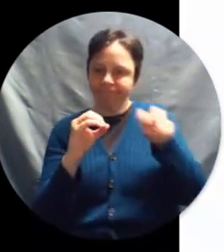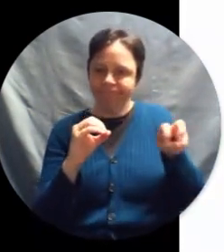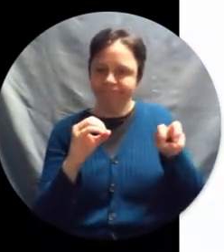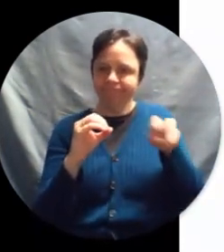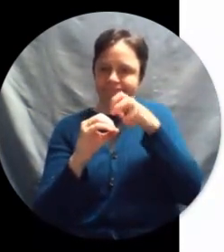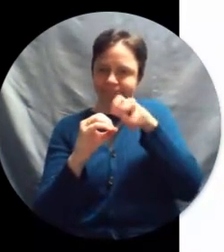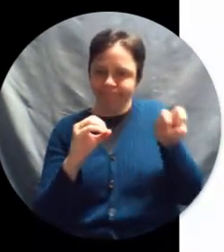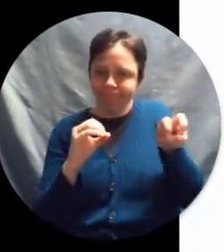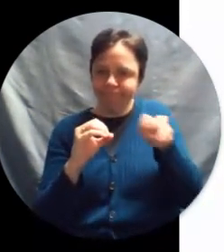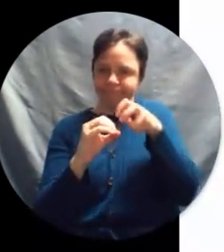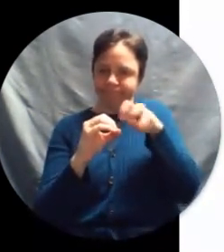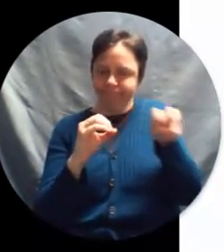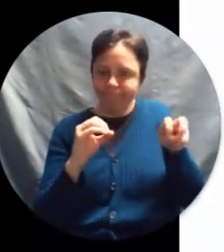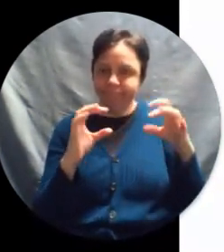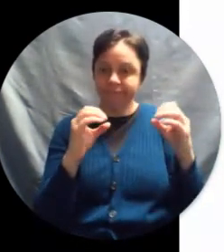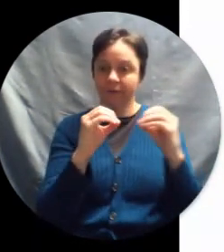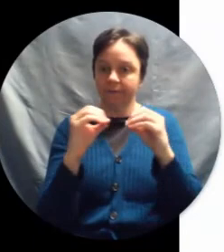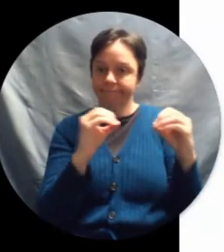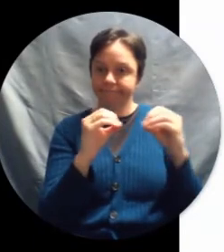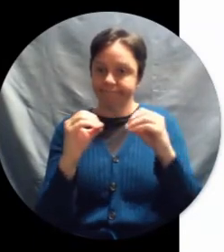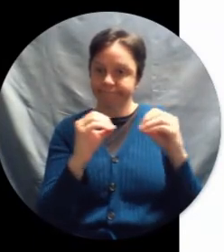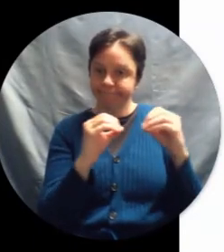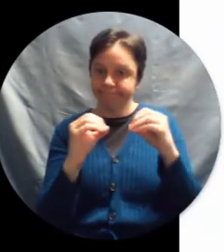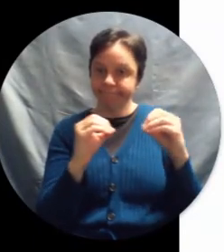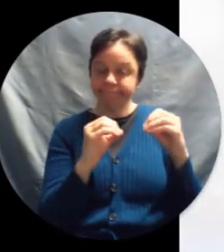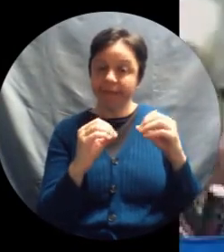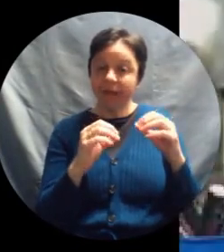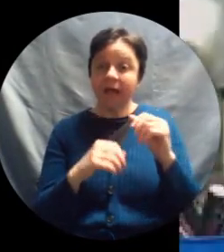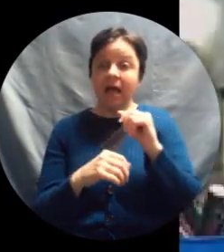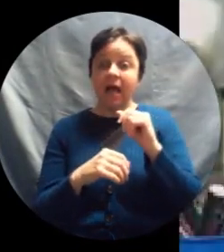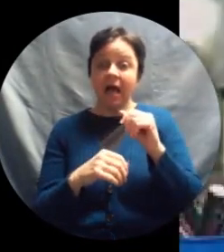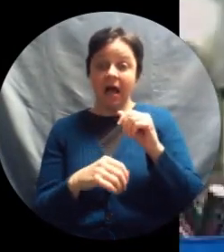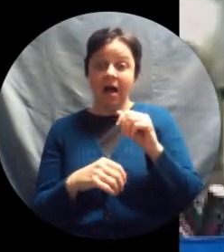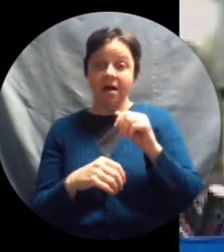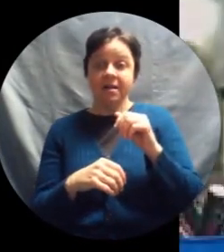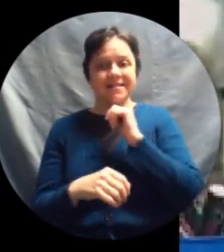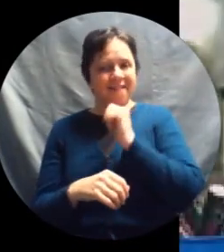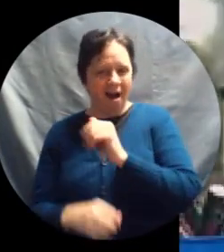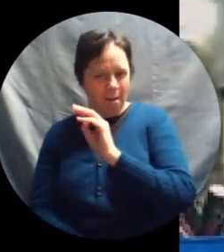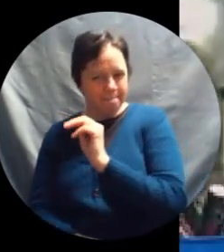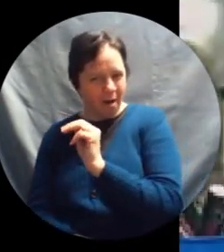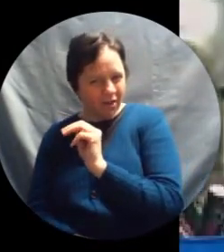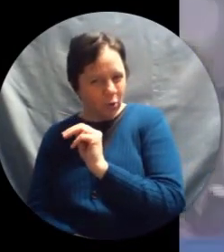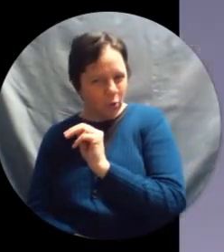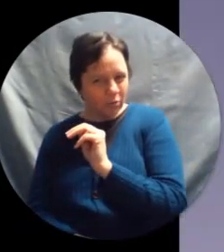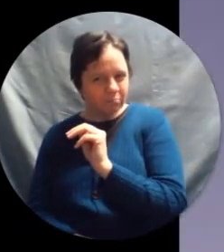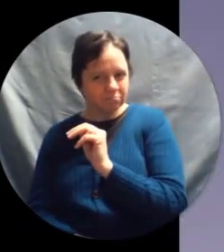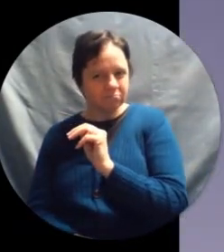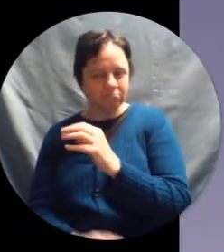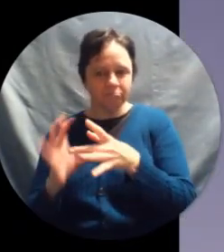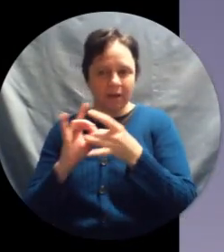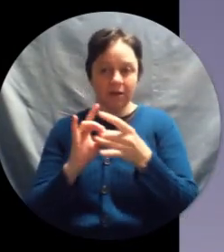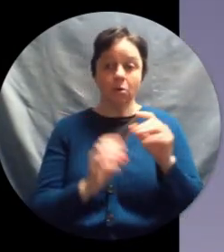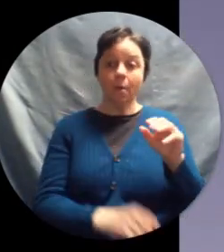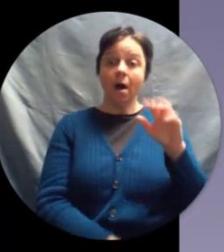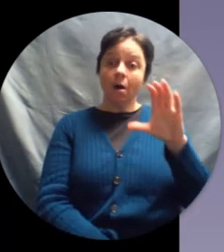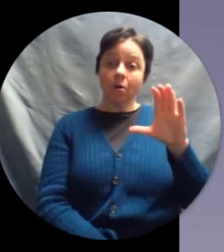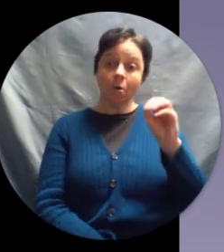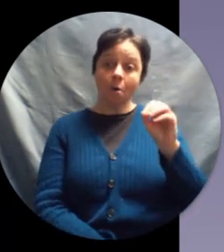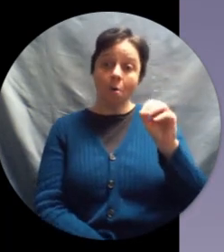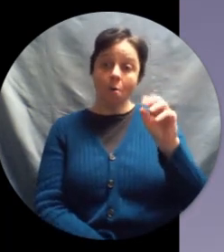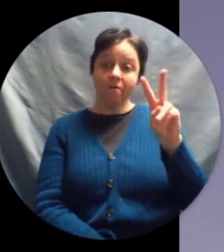chlorine, and that creates an ionic bond. So that's why it's not a molecule. Covalent bonds, in contrast, they're going to form when two or more atoms